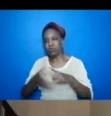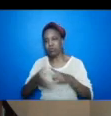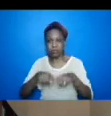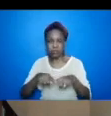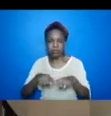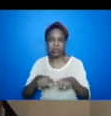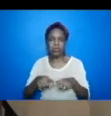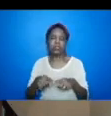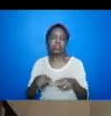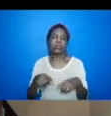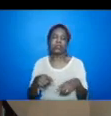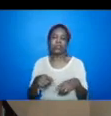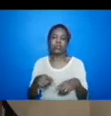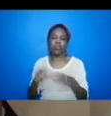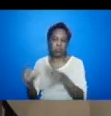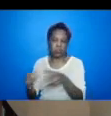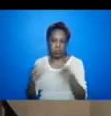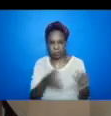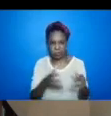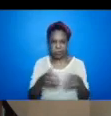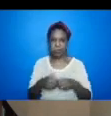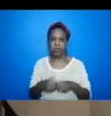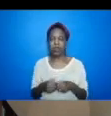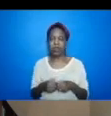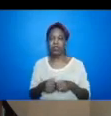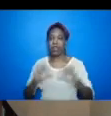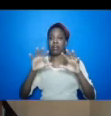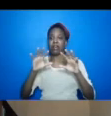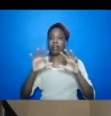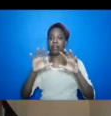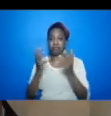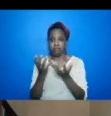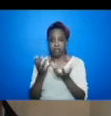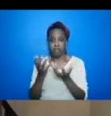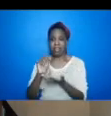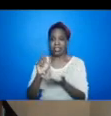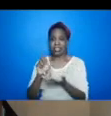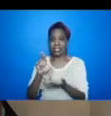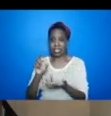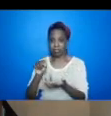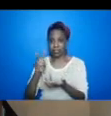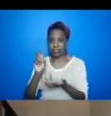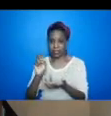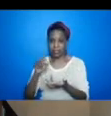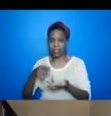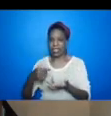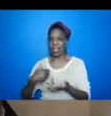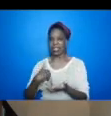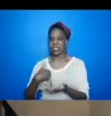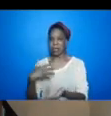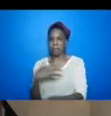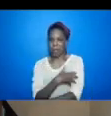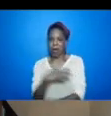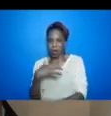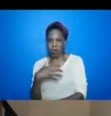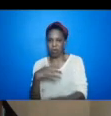to change the structure, the organization, particularly inequitable arrangements in society, we have to attend to the narratives. And that's